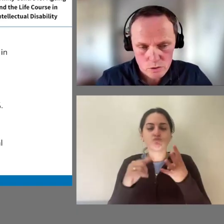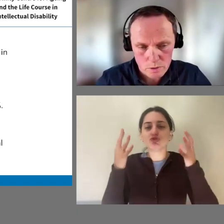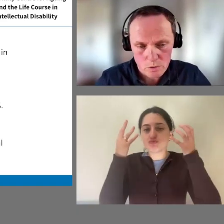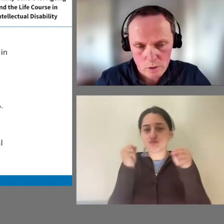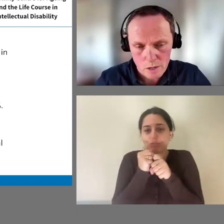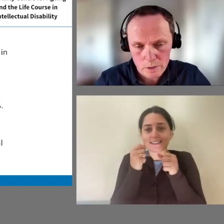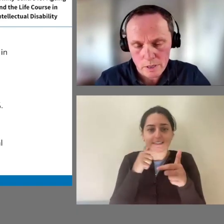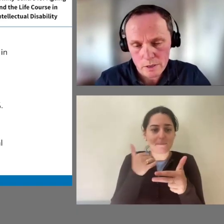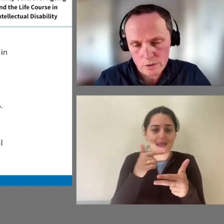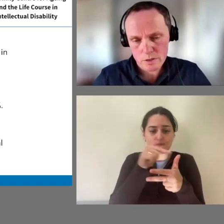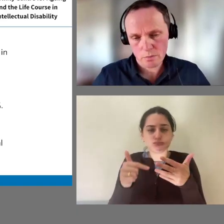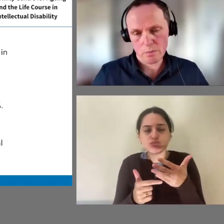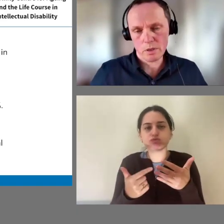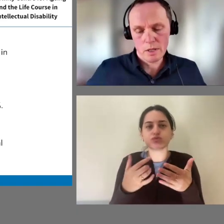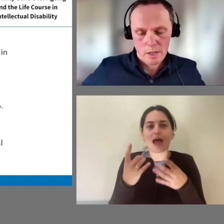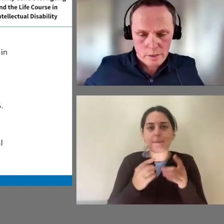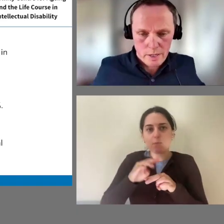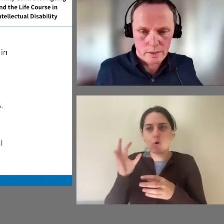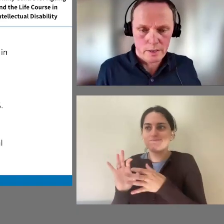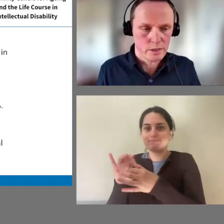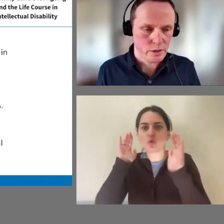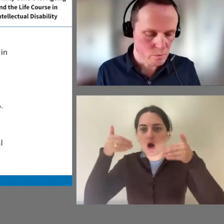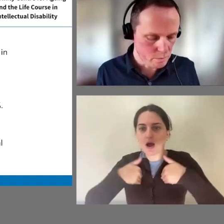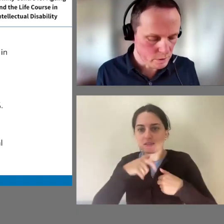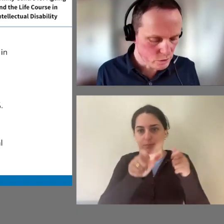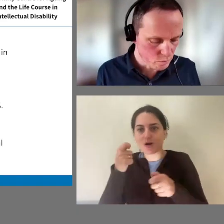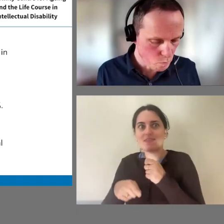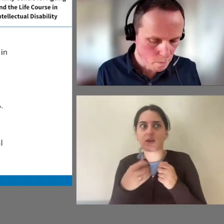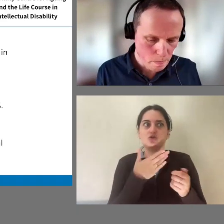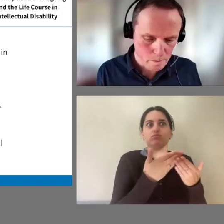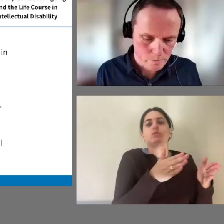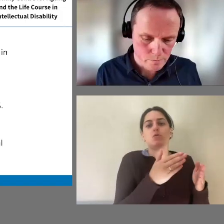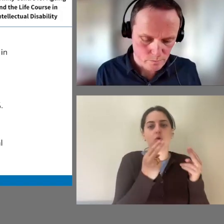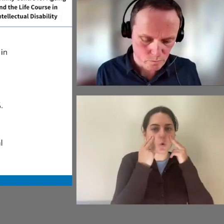may also be more common in autistic people than in the general population.